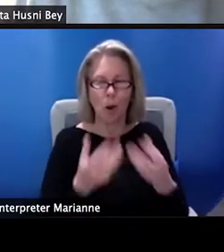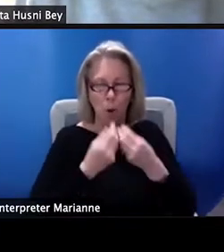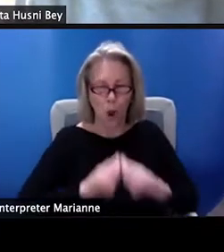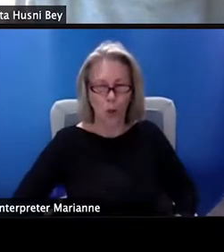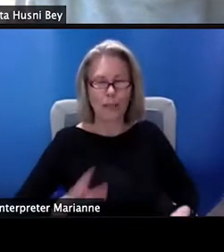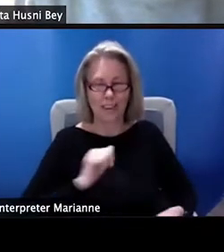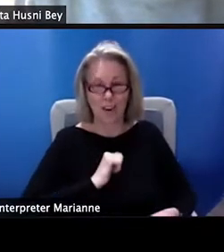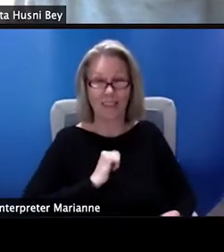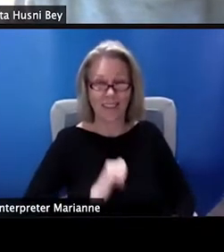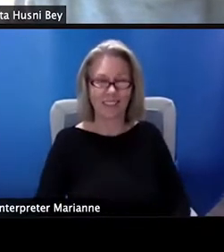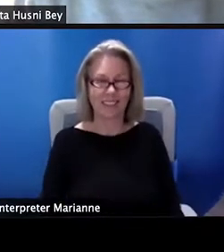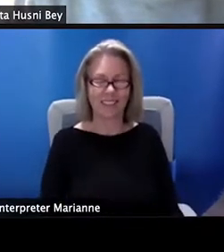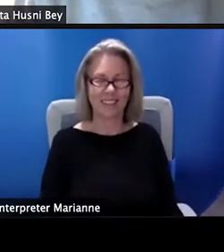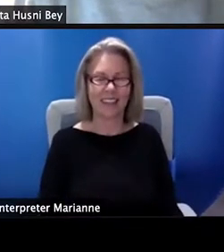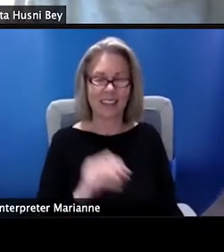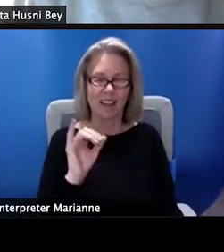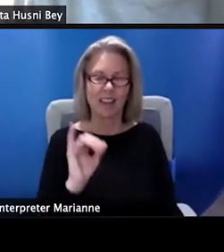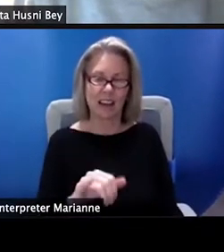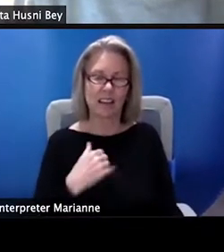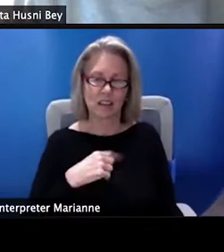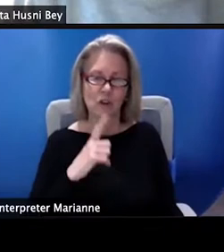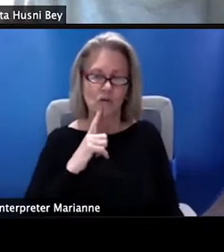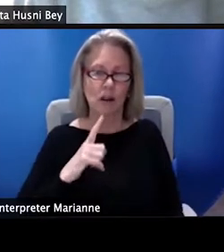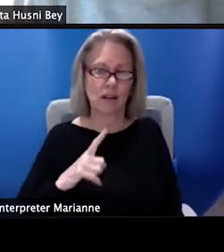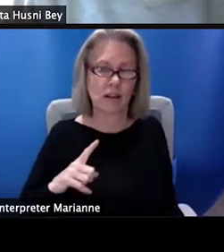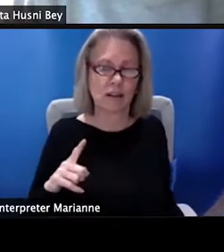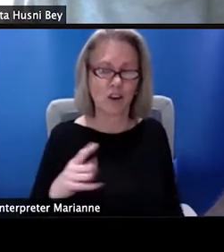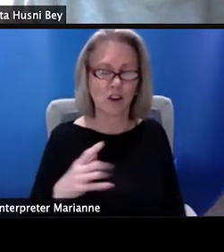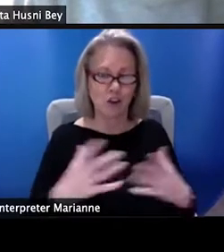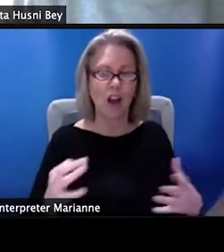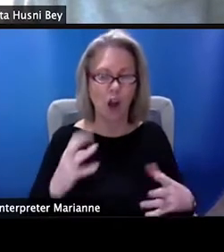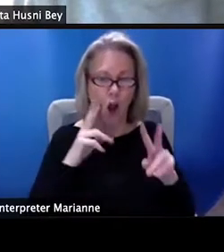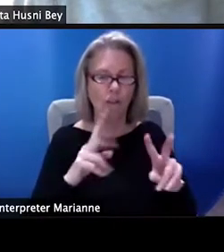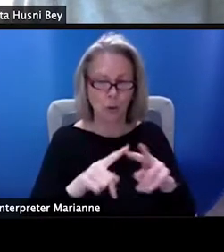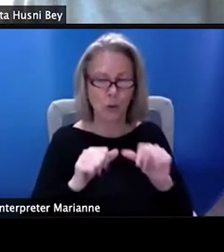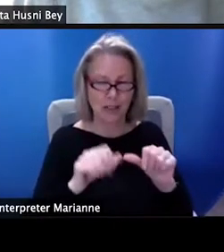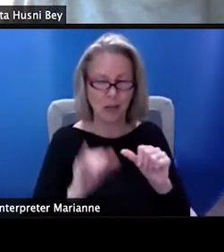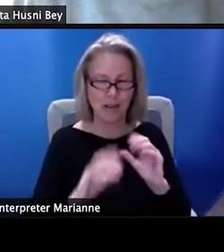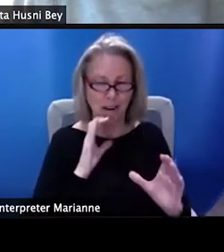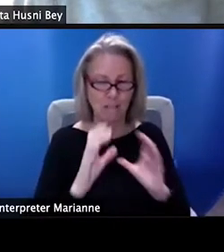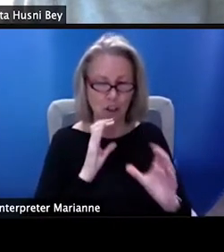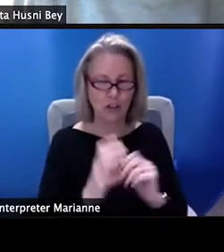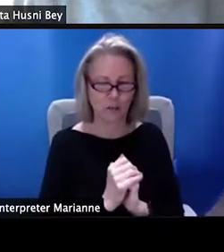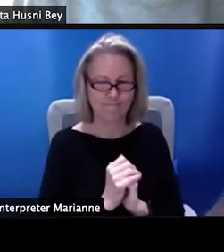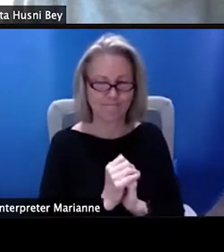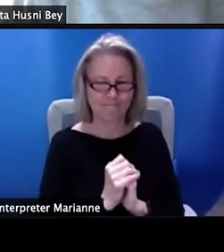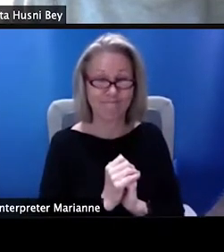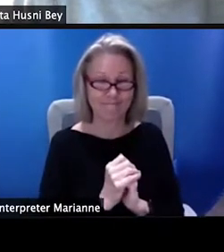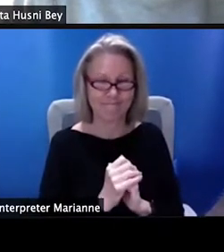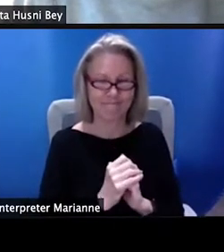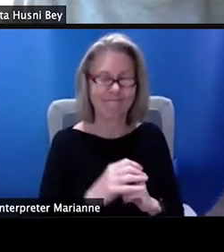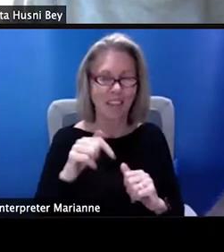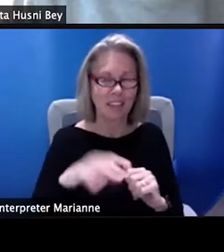ourselves? Mm-hmm. And thus, I really greatly look forward to continuing this conversation on these matters and